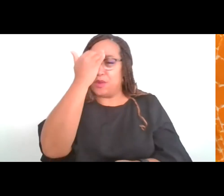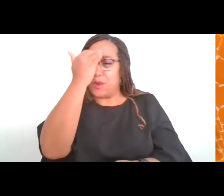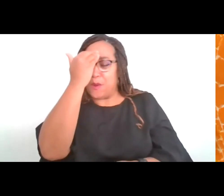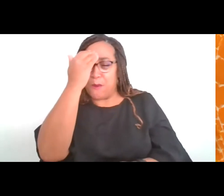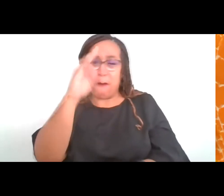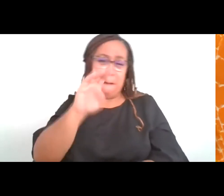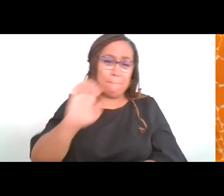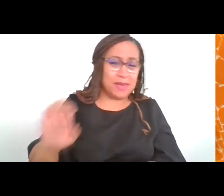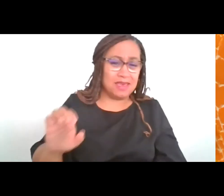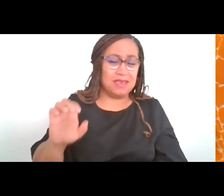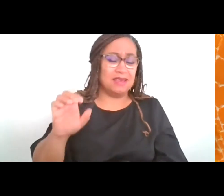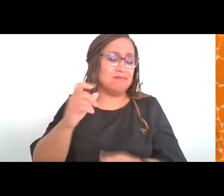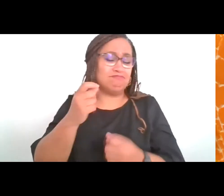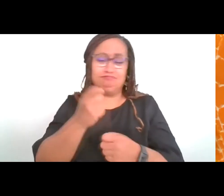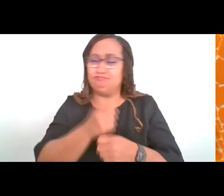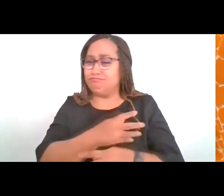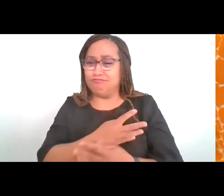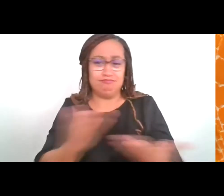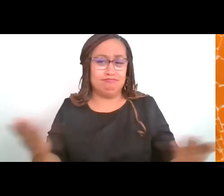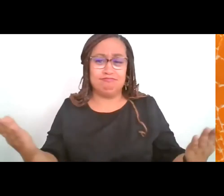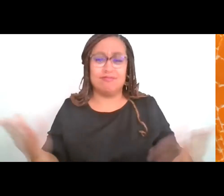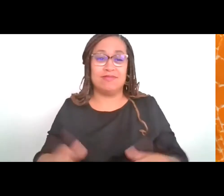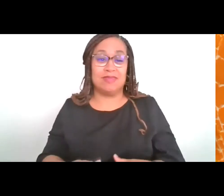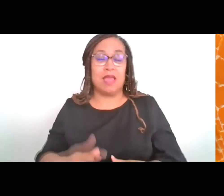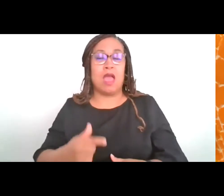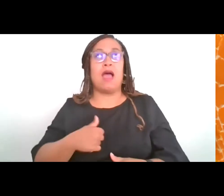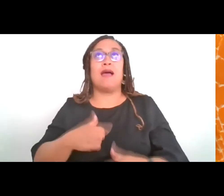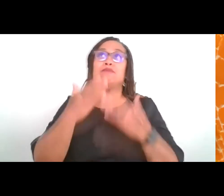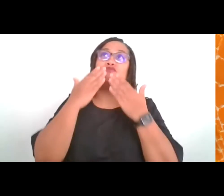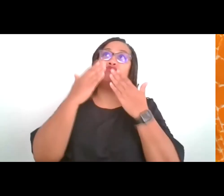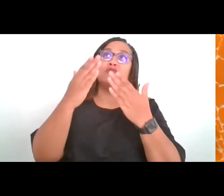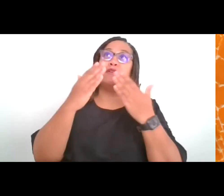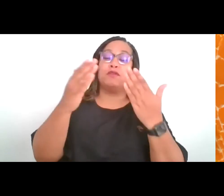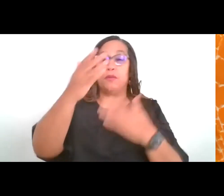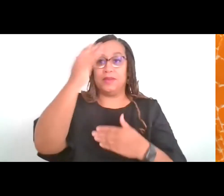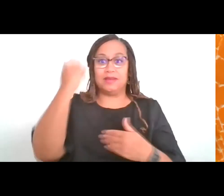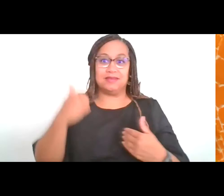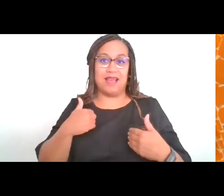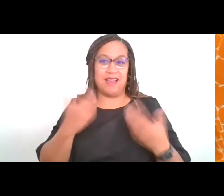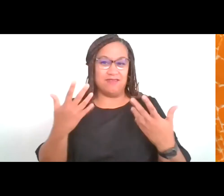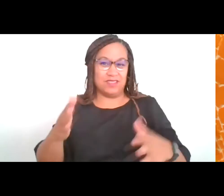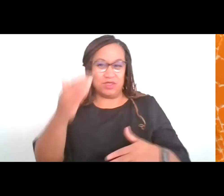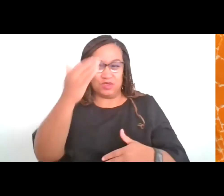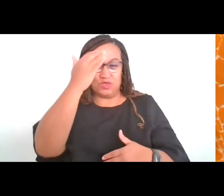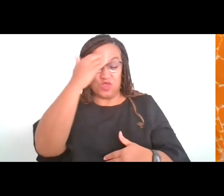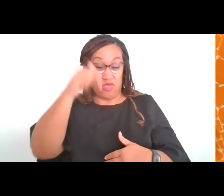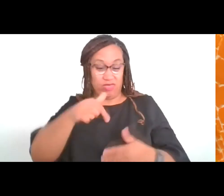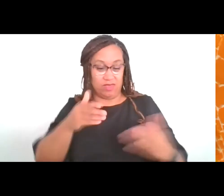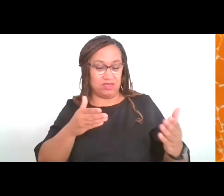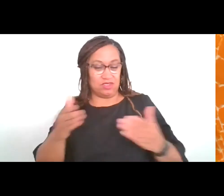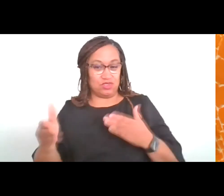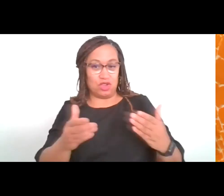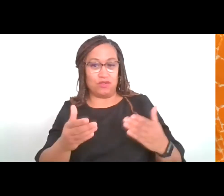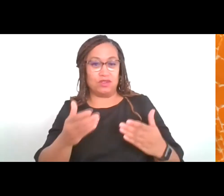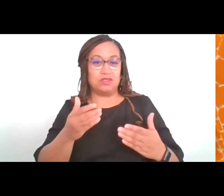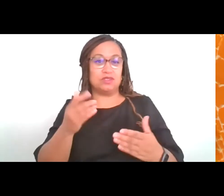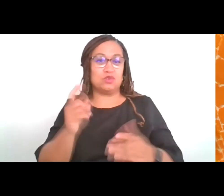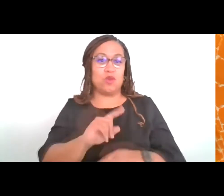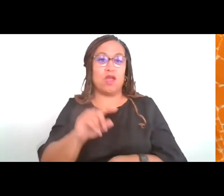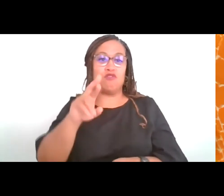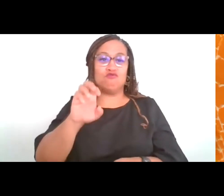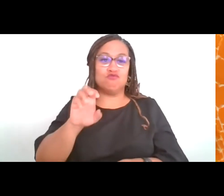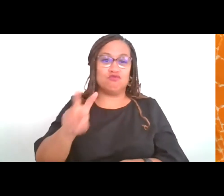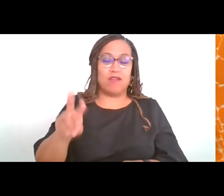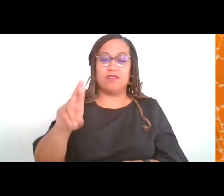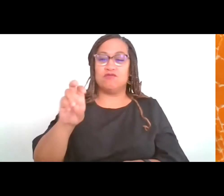I am so grateful because I know that this service where Reverend Ray talks about our celebrating